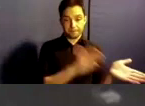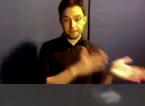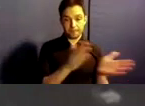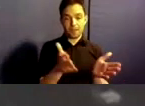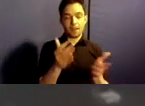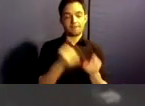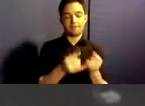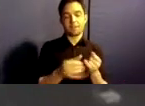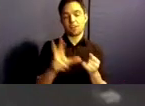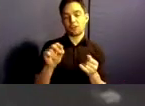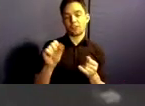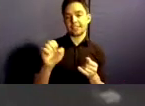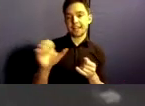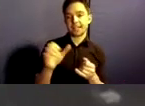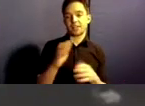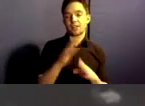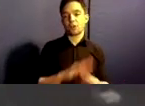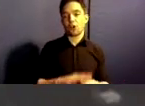final 30 seconds of calm.